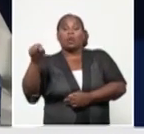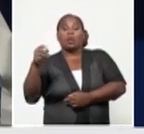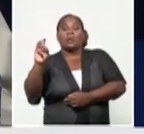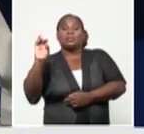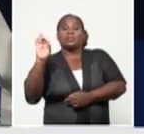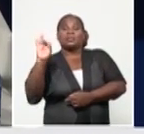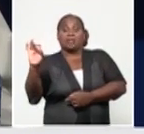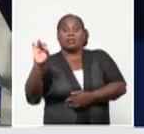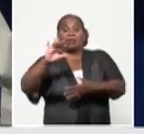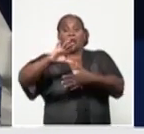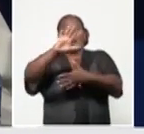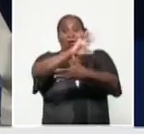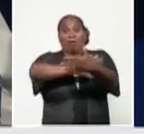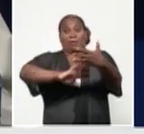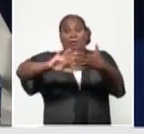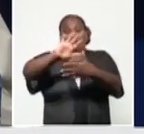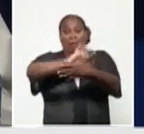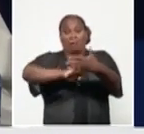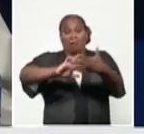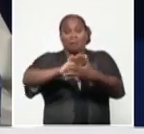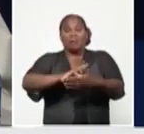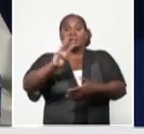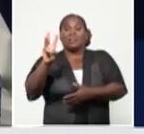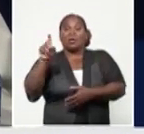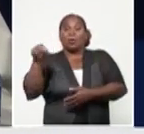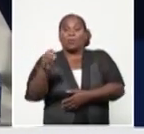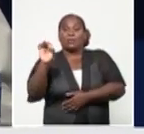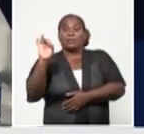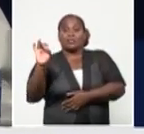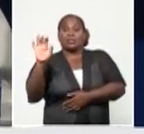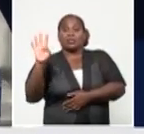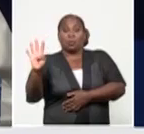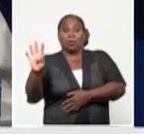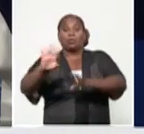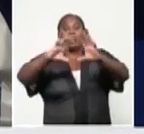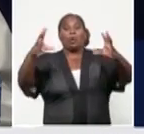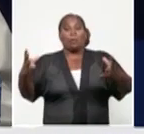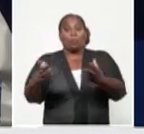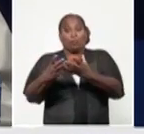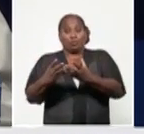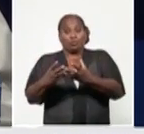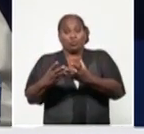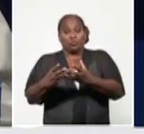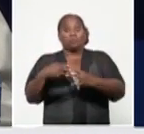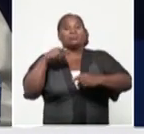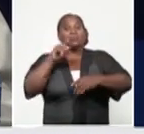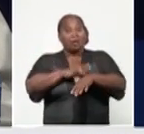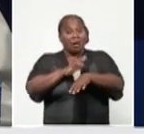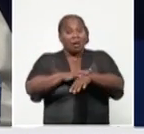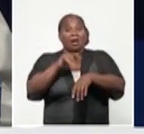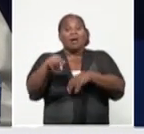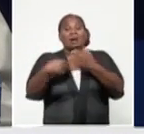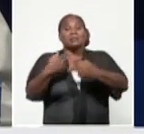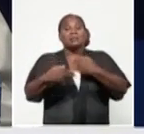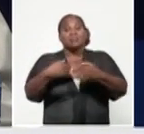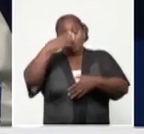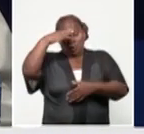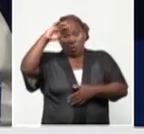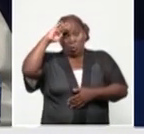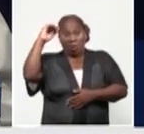3.74%, places Cuba in 21st position in the Americas and 113th in the